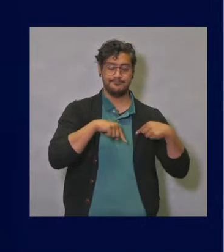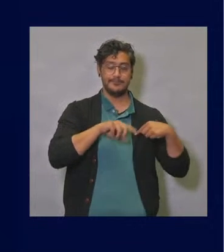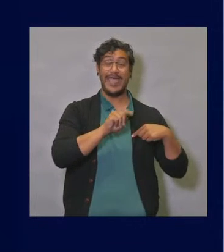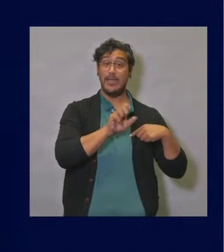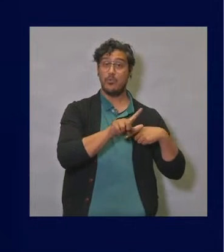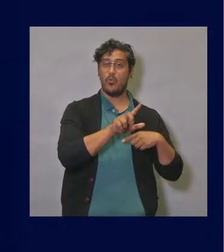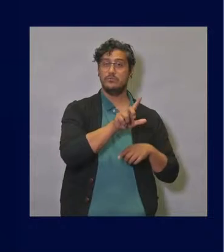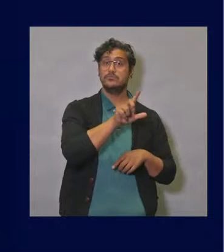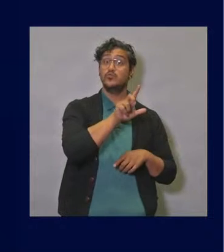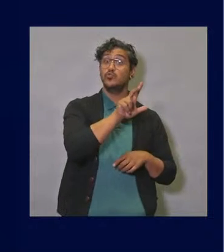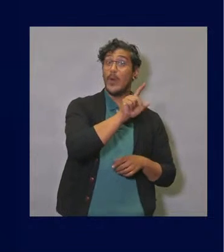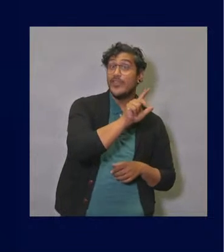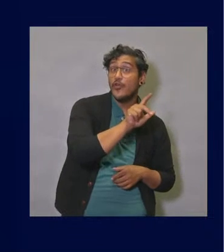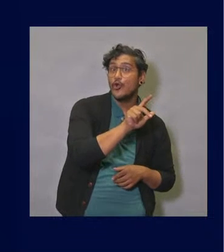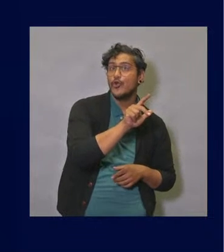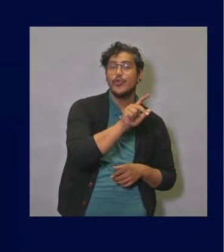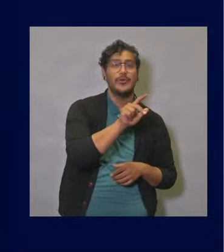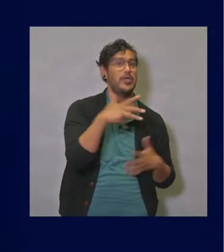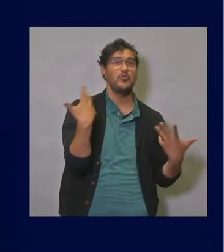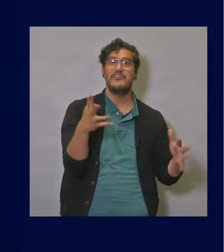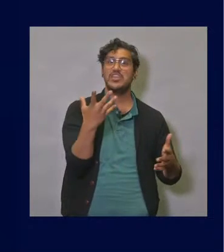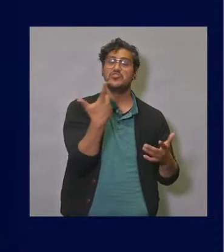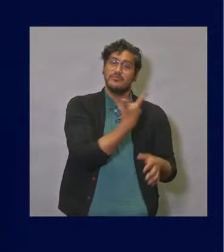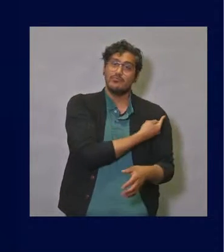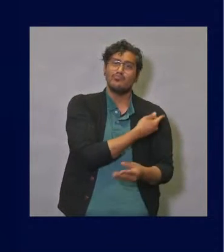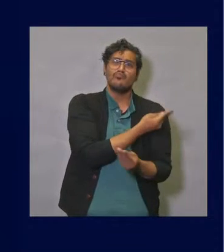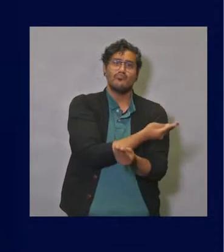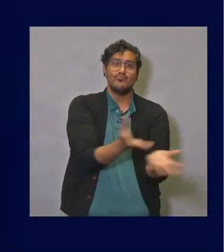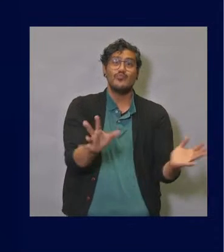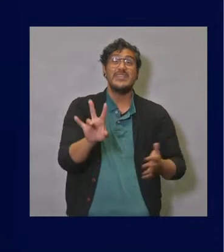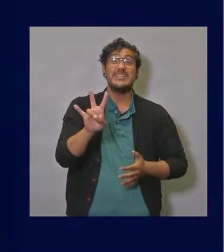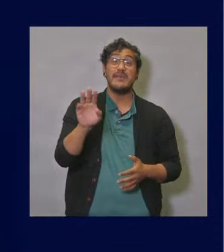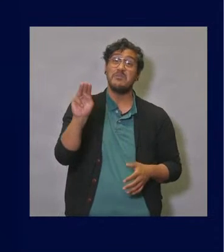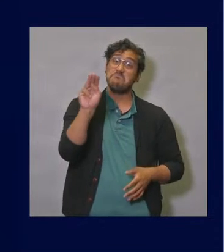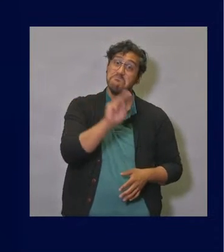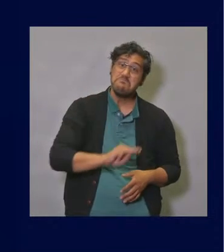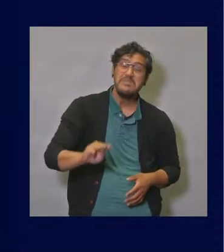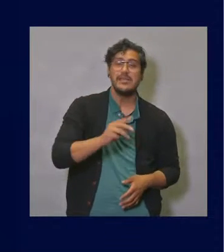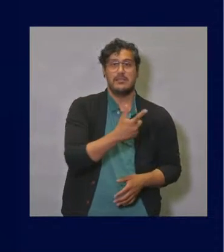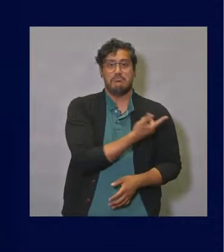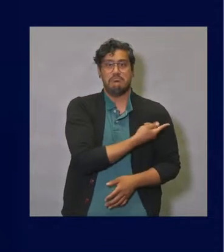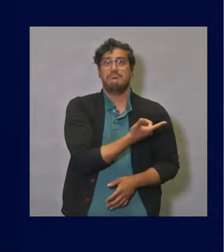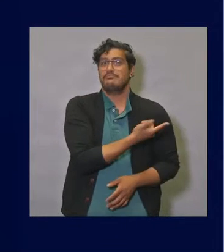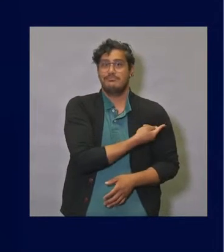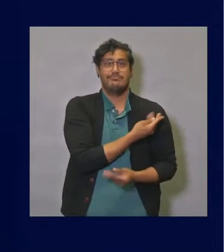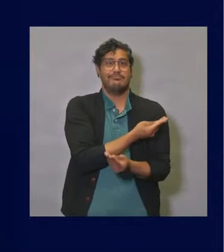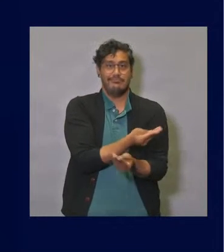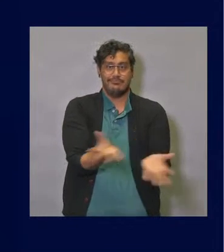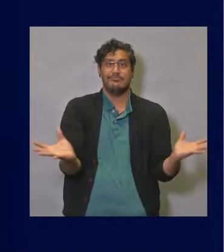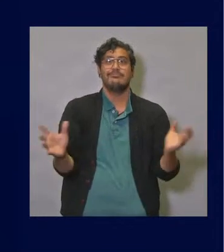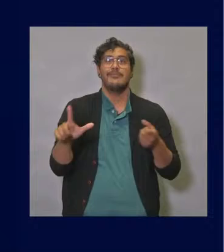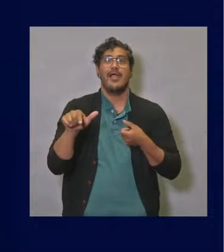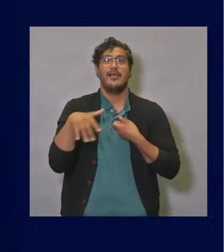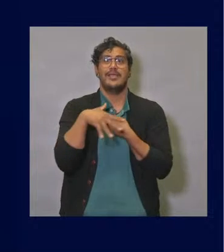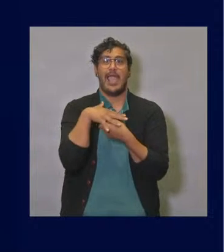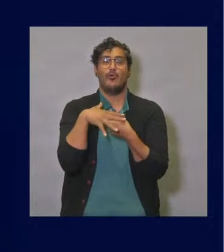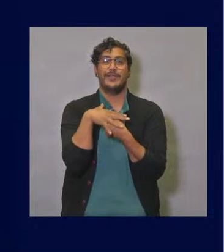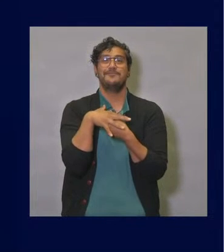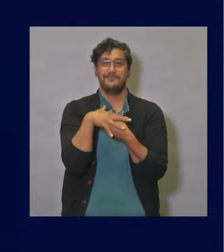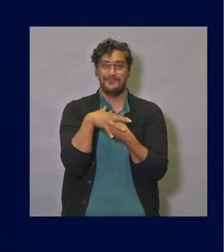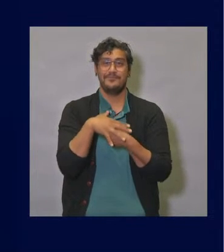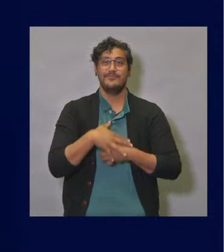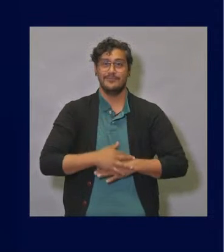April 23rd, we've administered more than 7 million doses of the vaccine across the county. As I